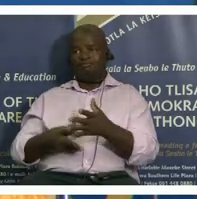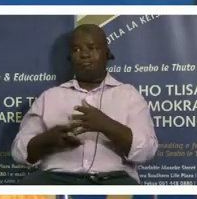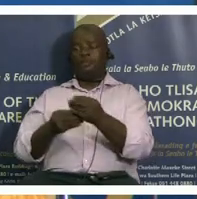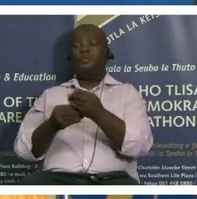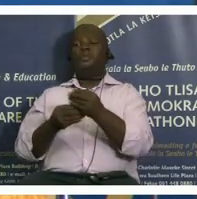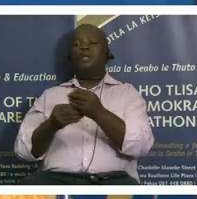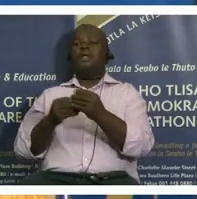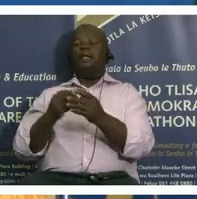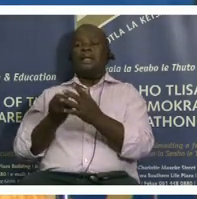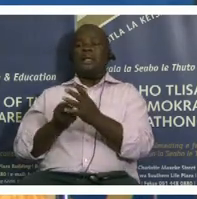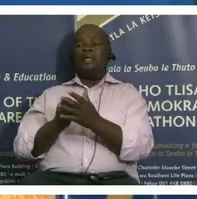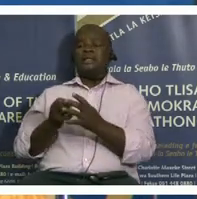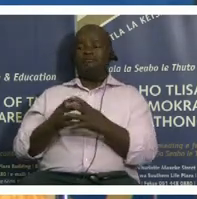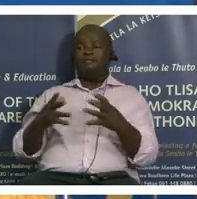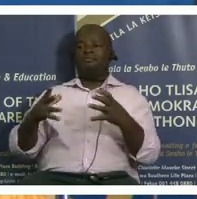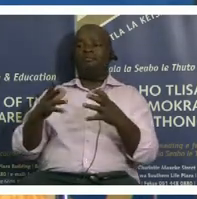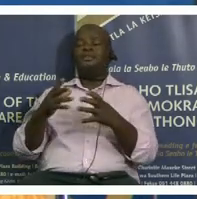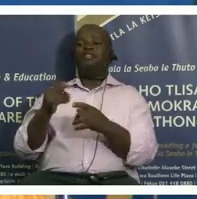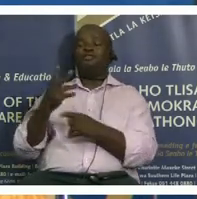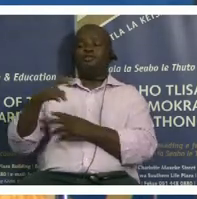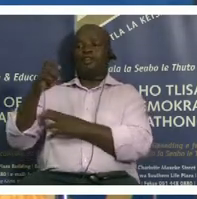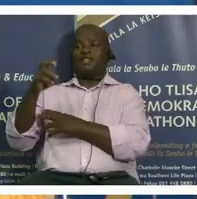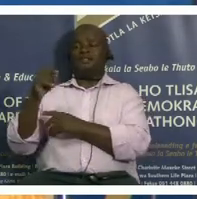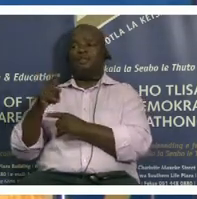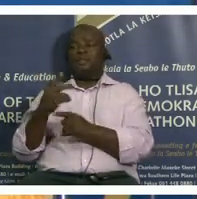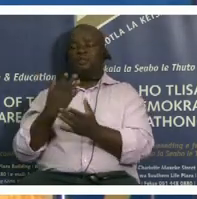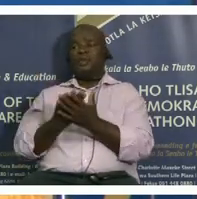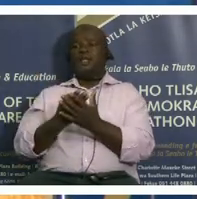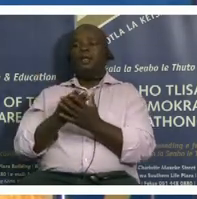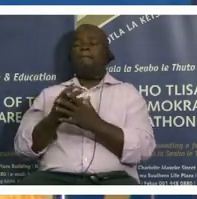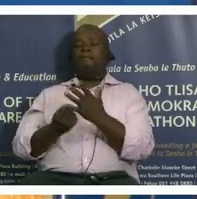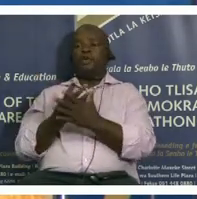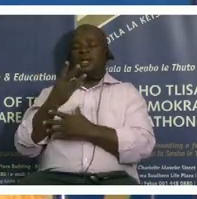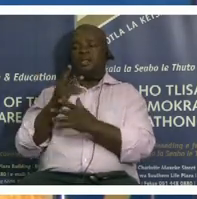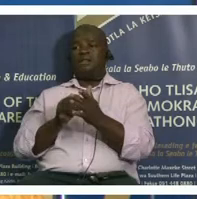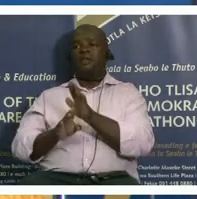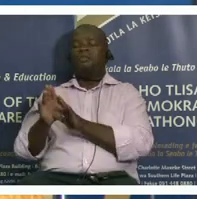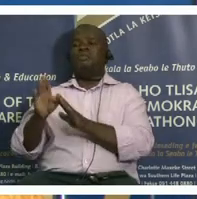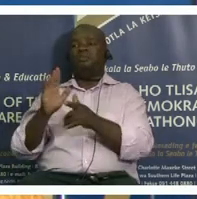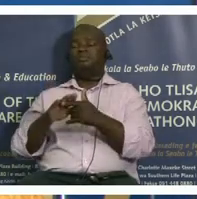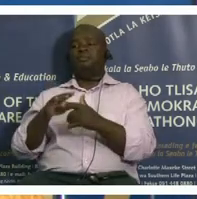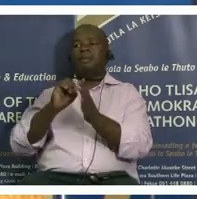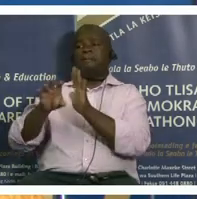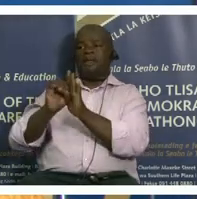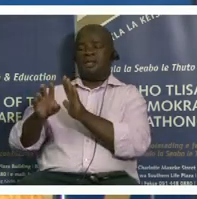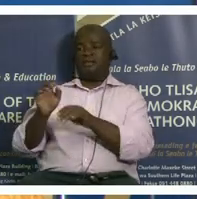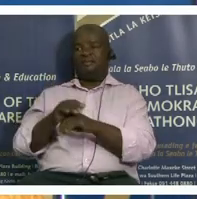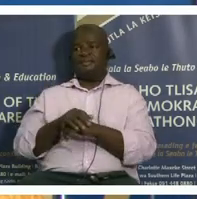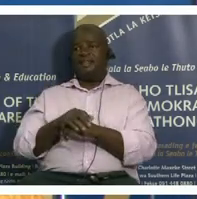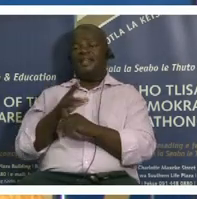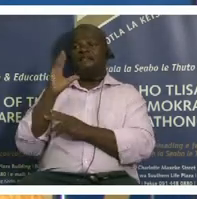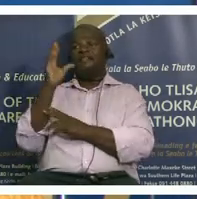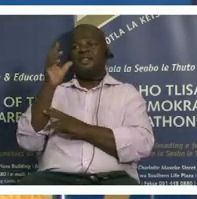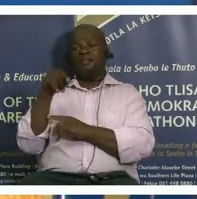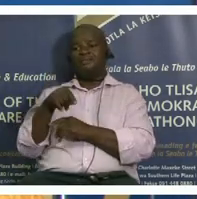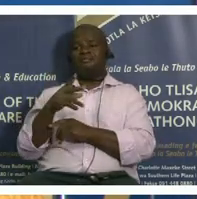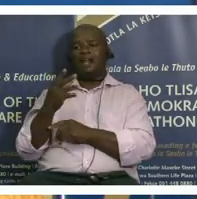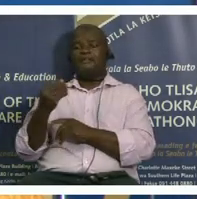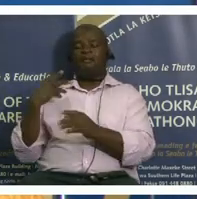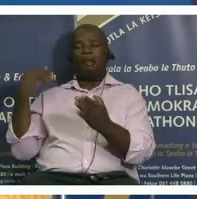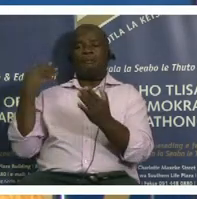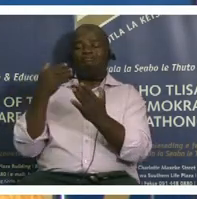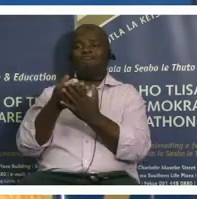share through destination marketing, product development, and promotion. The Free State has